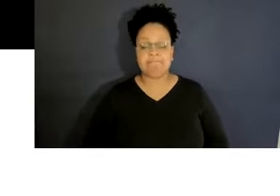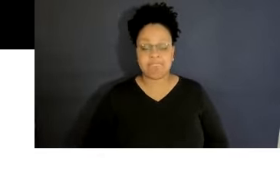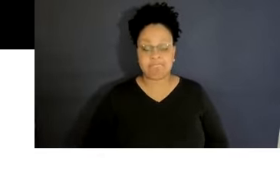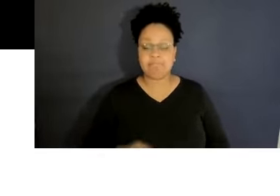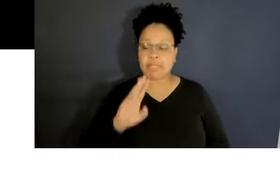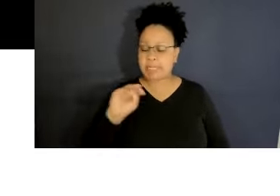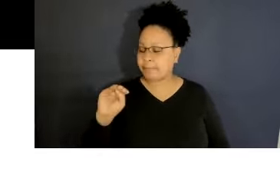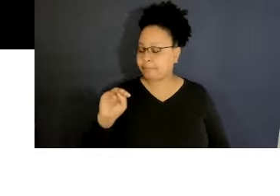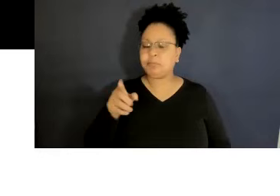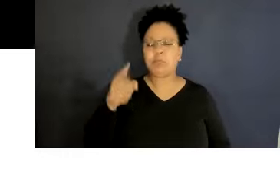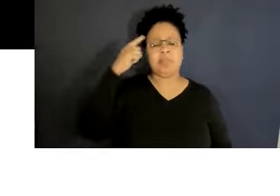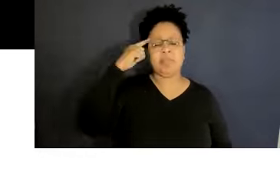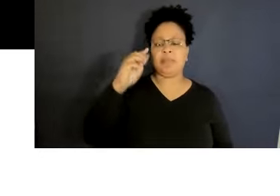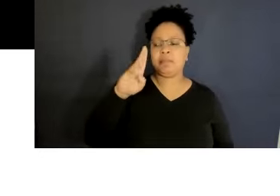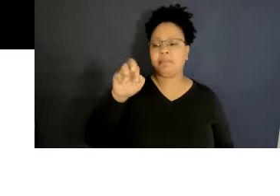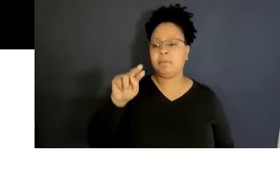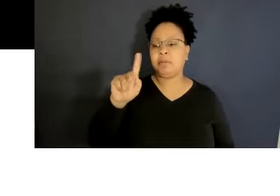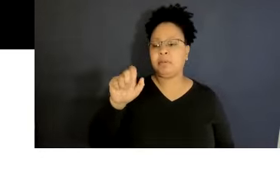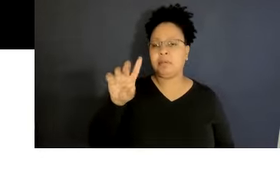What do you think, Bernard? What can we do